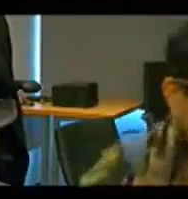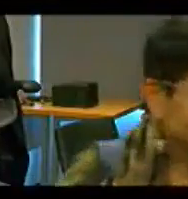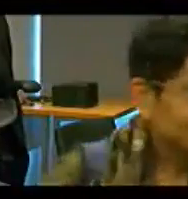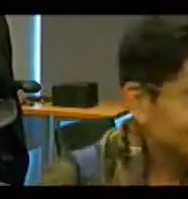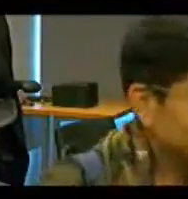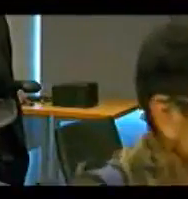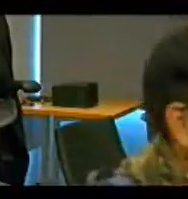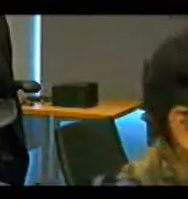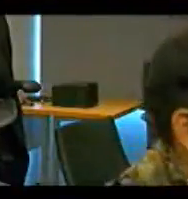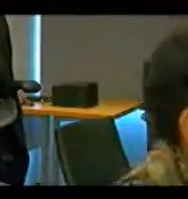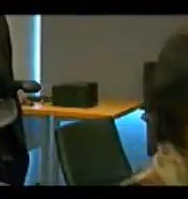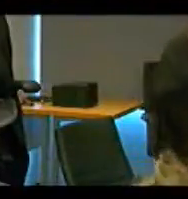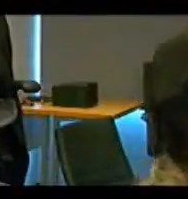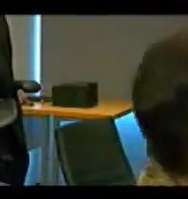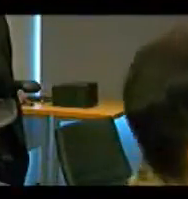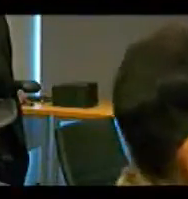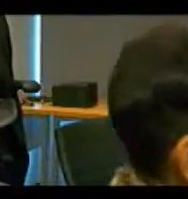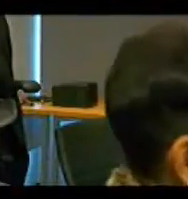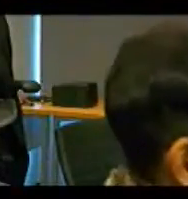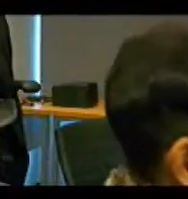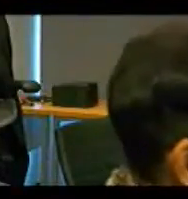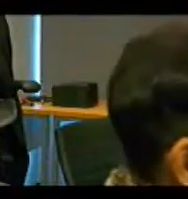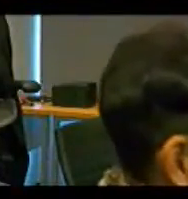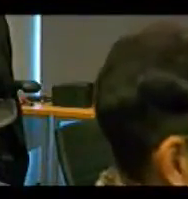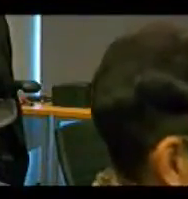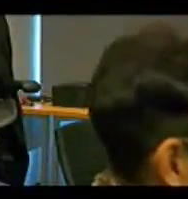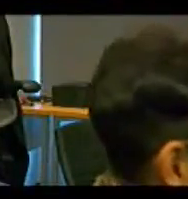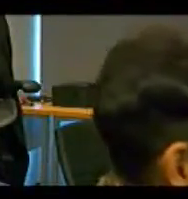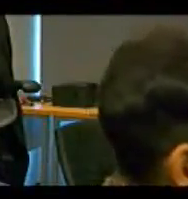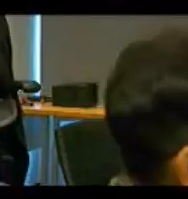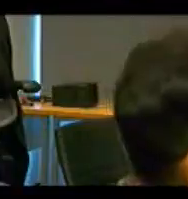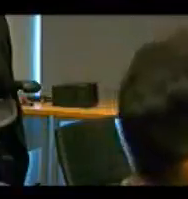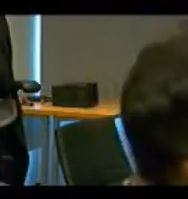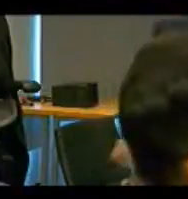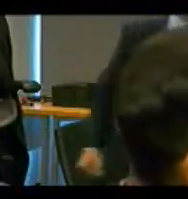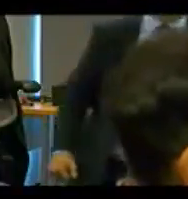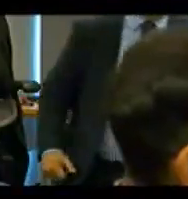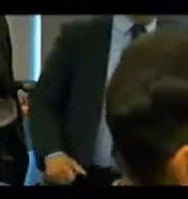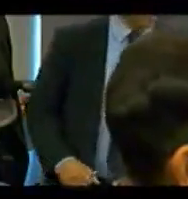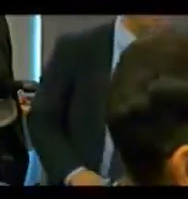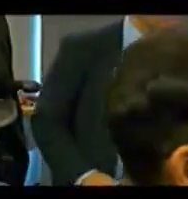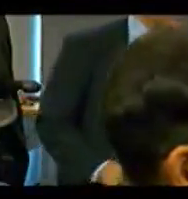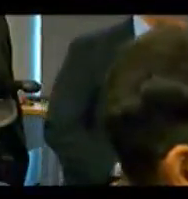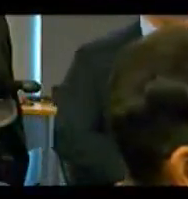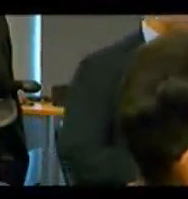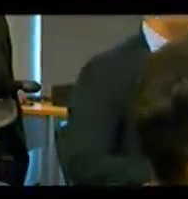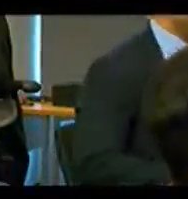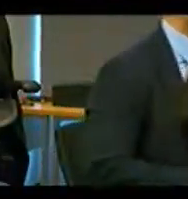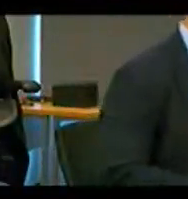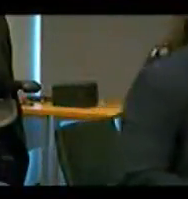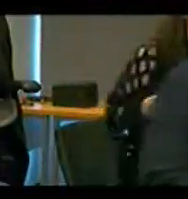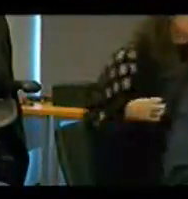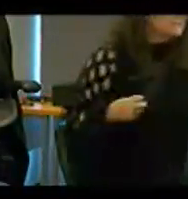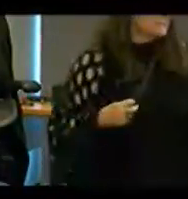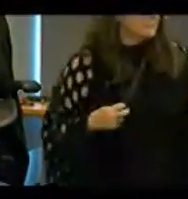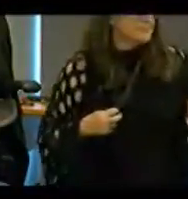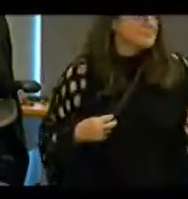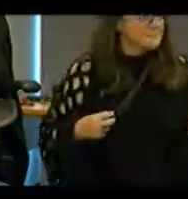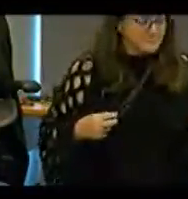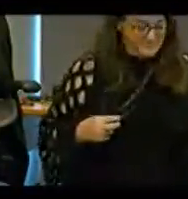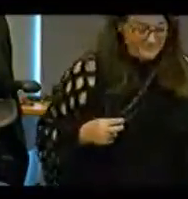ask me? Here. I'm going to ask you. You know what I was going to ask them was they said